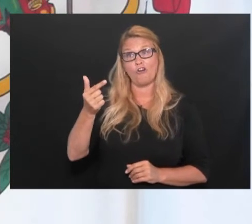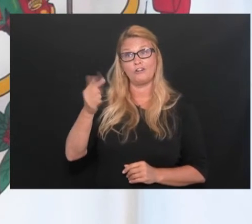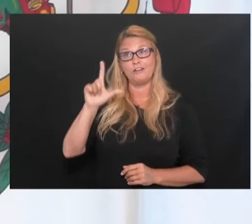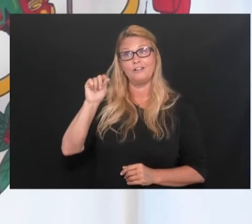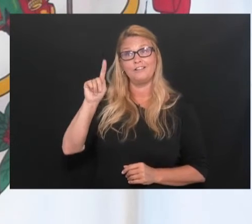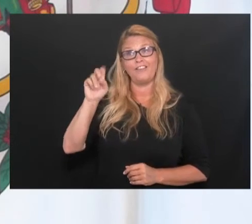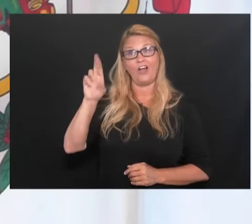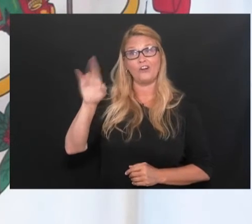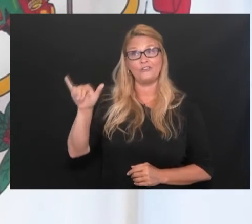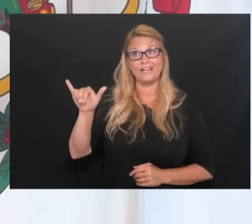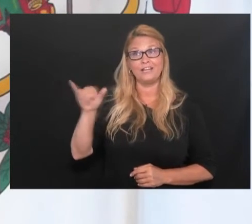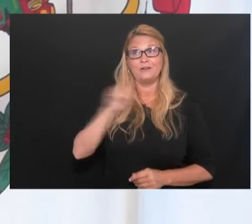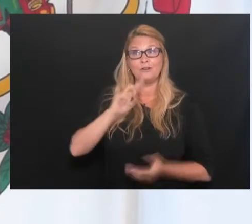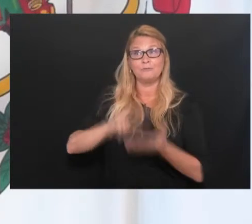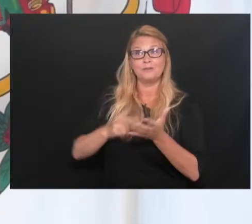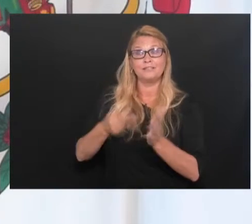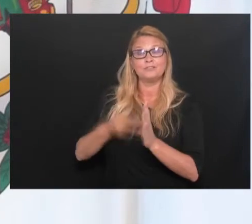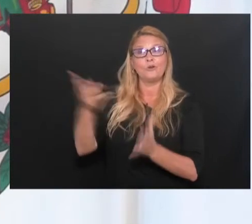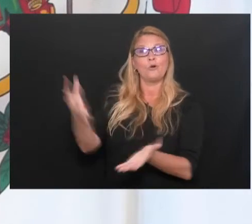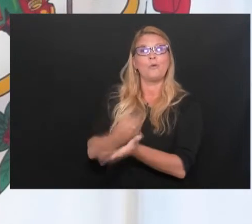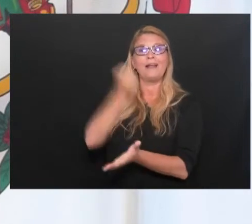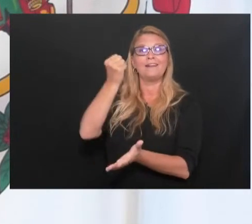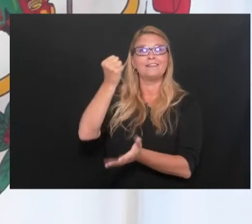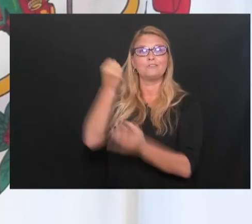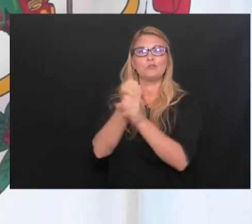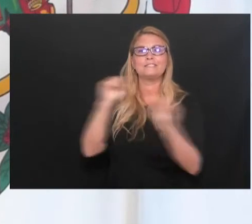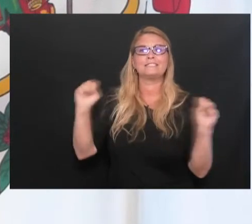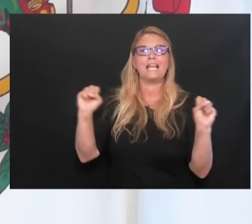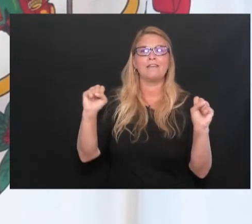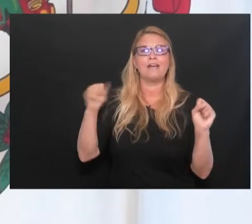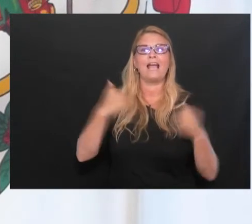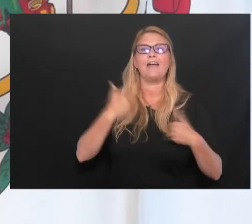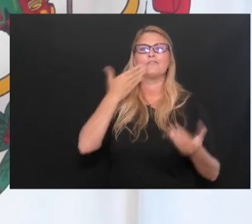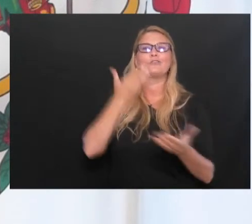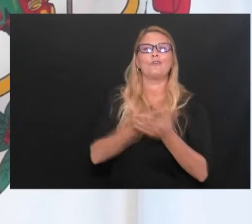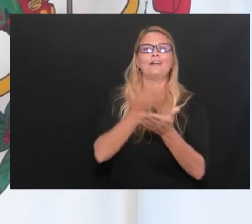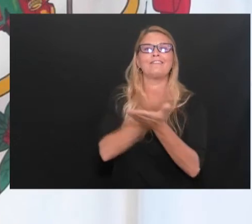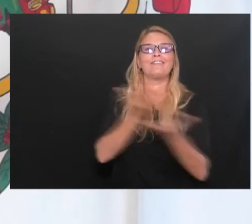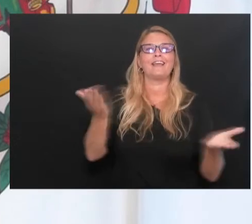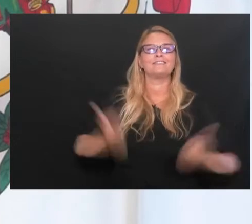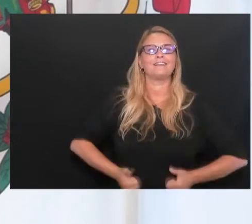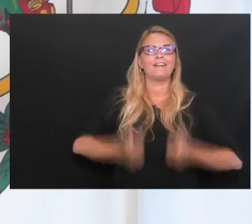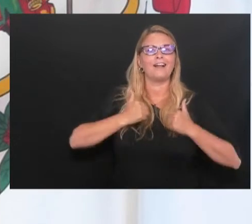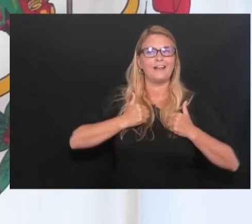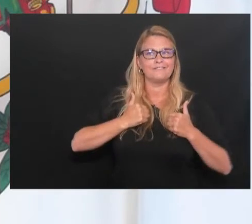lottery, you're winning and you're safe and you're going to have good things in life.